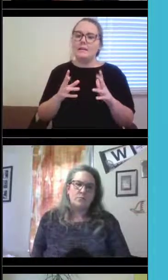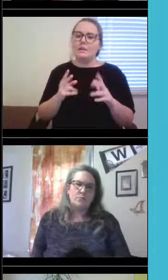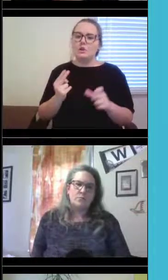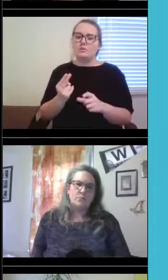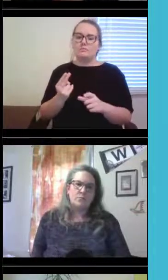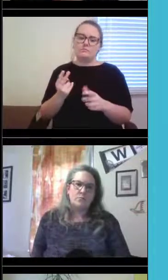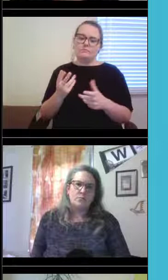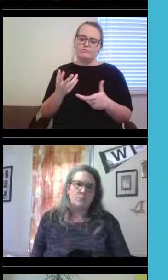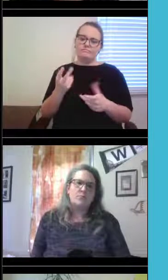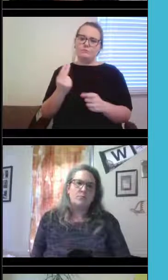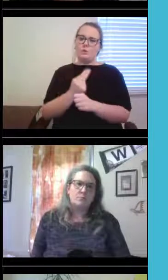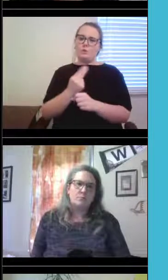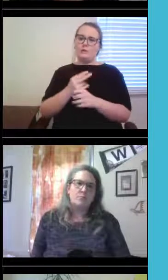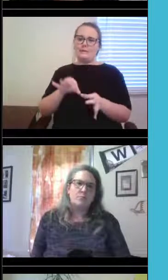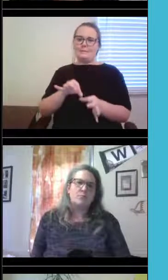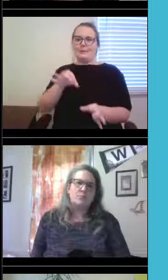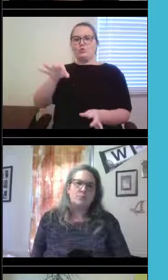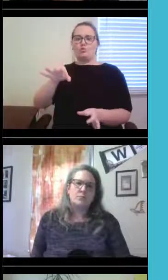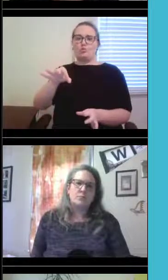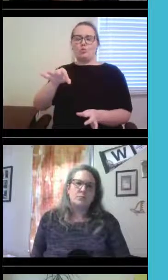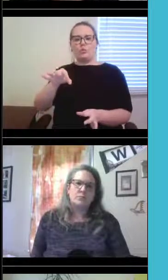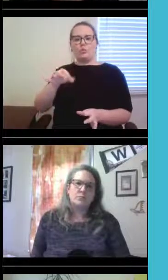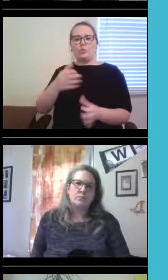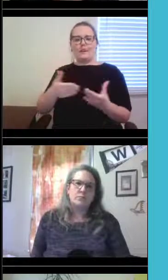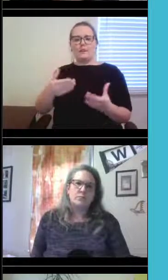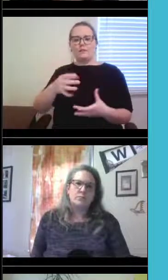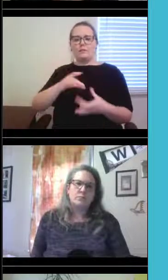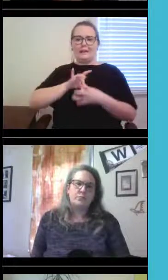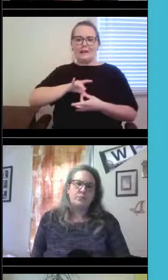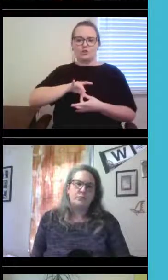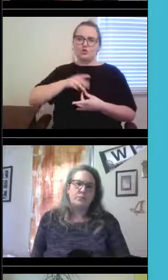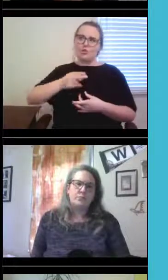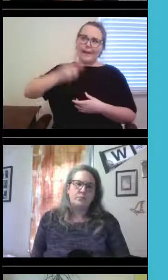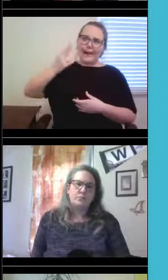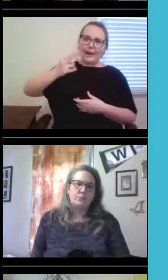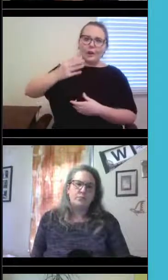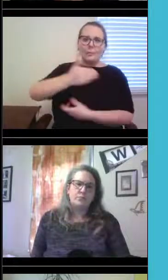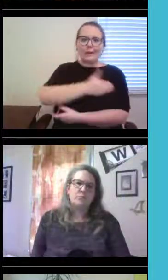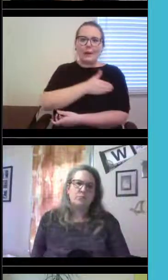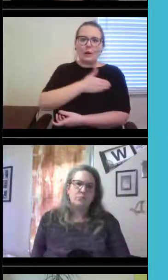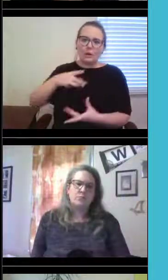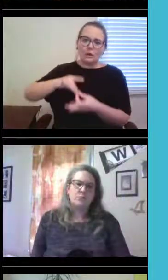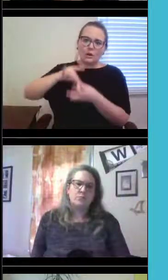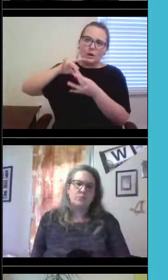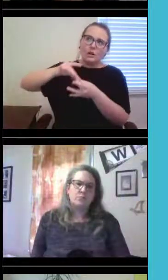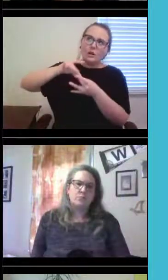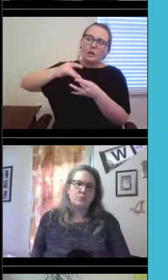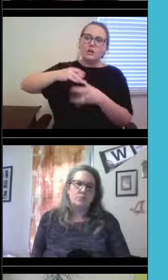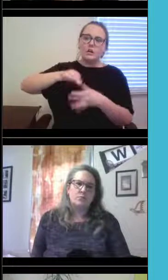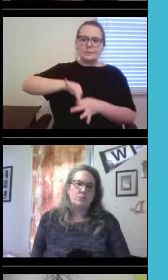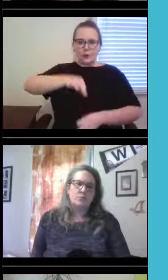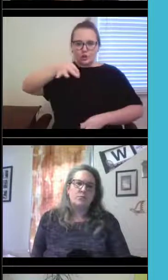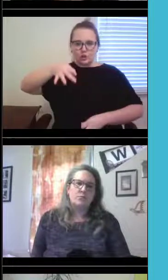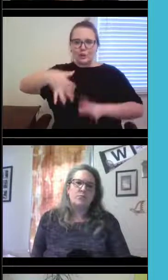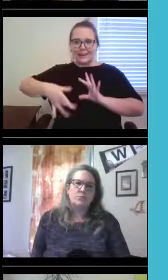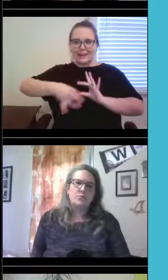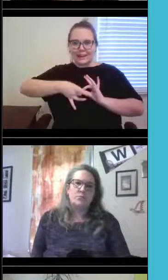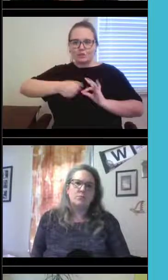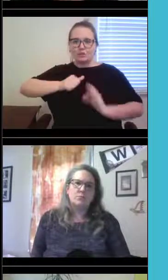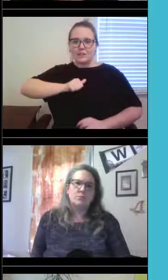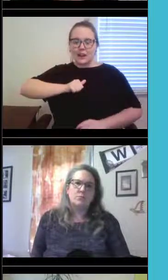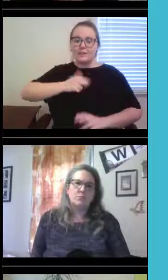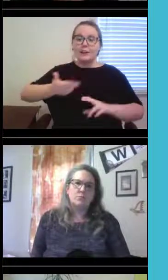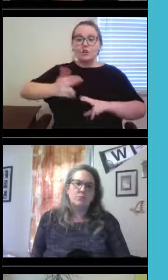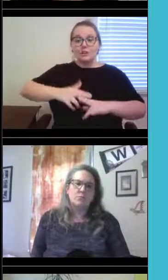spiritual sense of oneself that, you know, or connection to even a higher power. Increase in gratitude, you